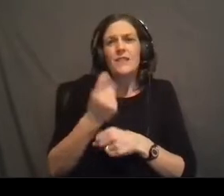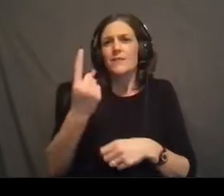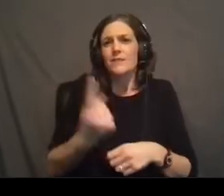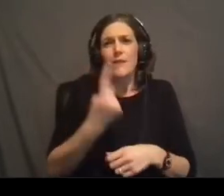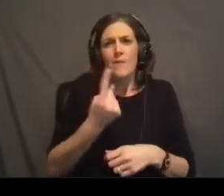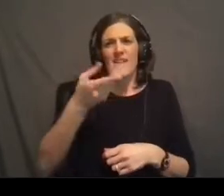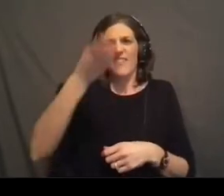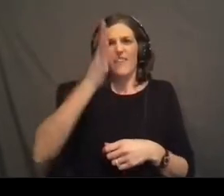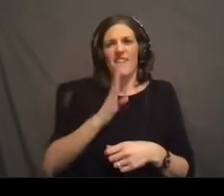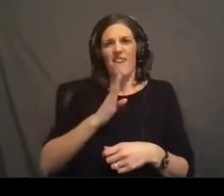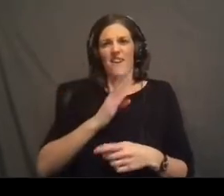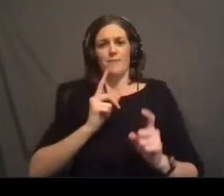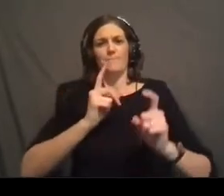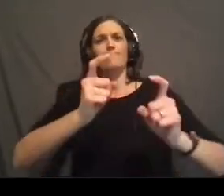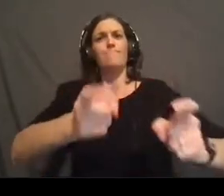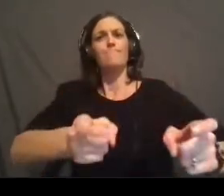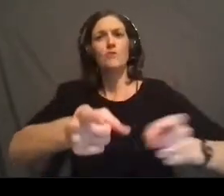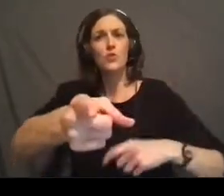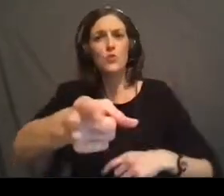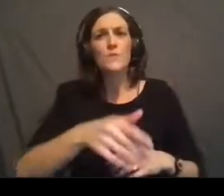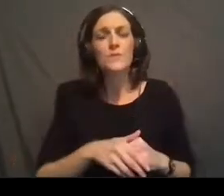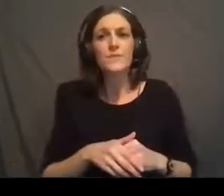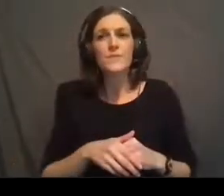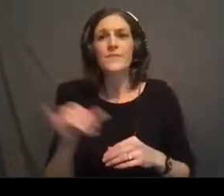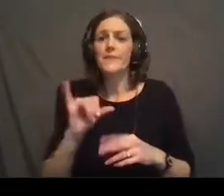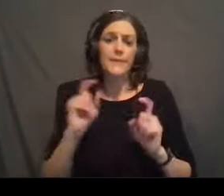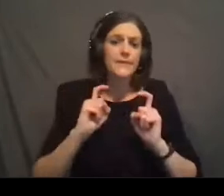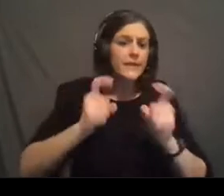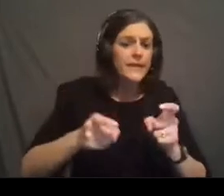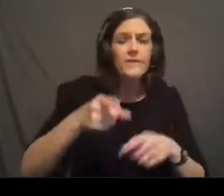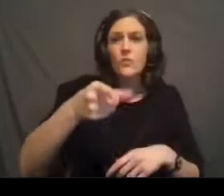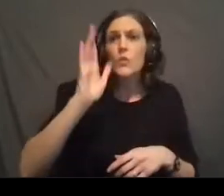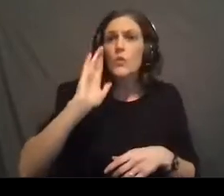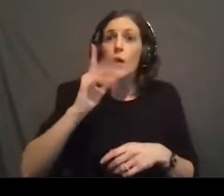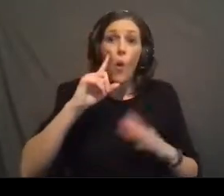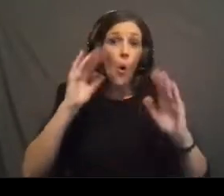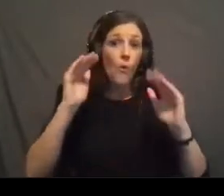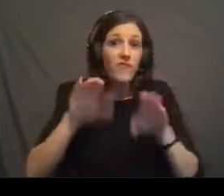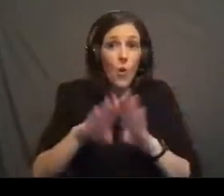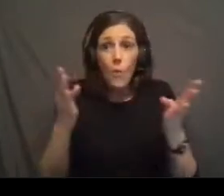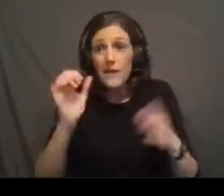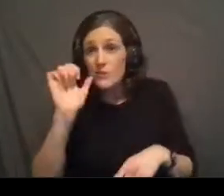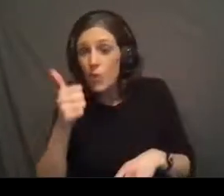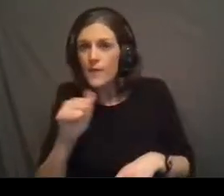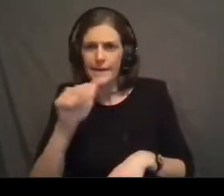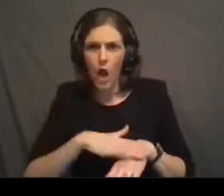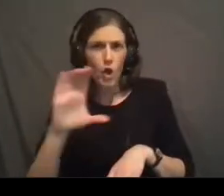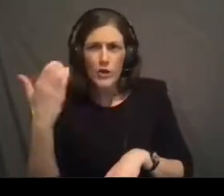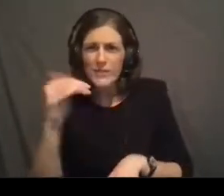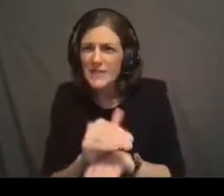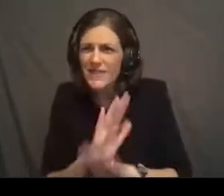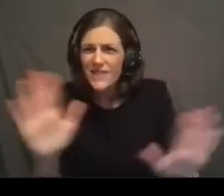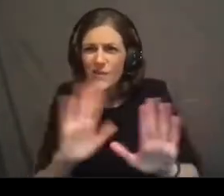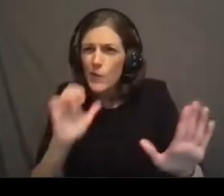something that God has extended to you. Just like the gifts that you're going to hopefully open tomorrow, not on Christmas Eve, because we don't do